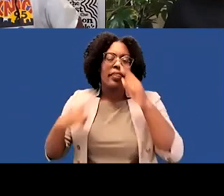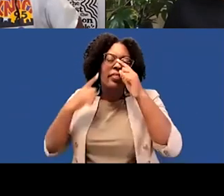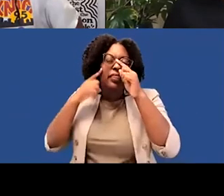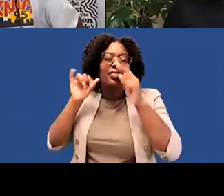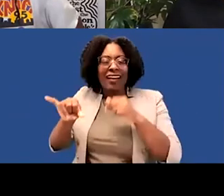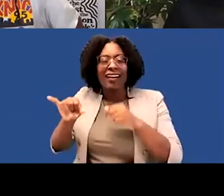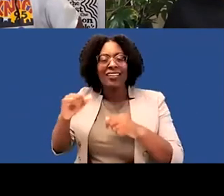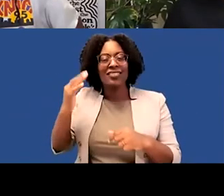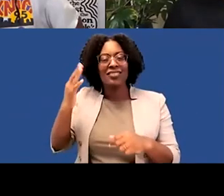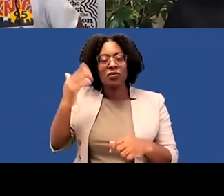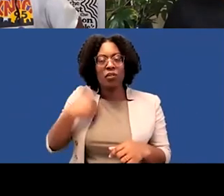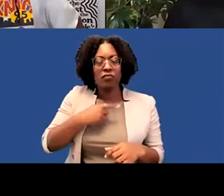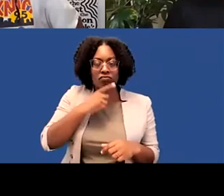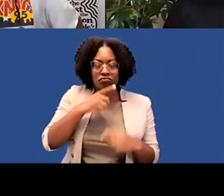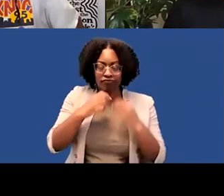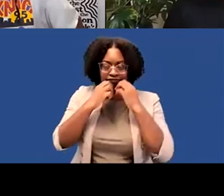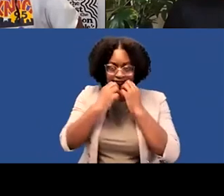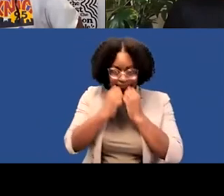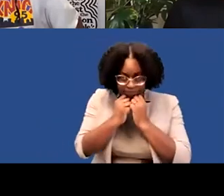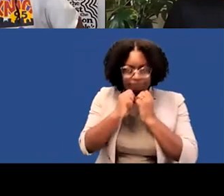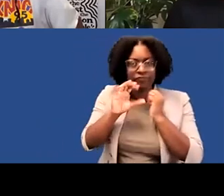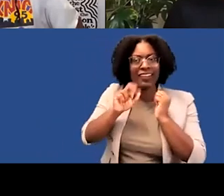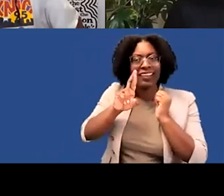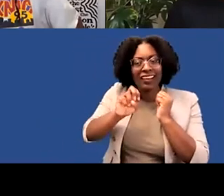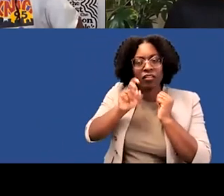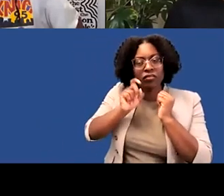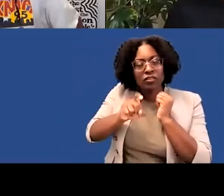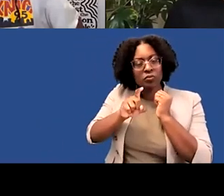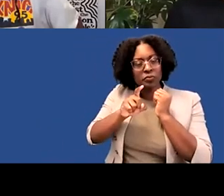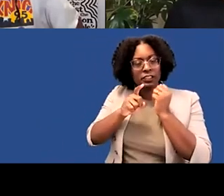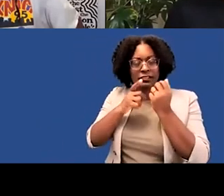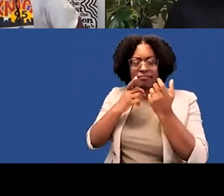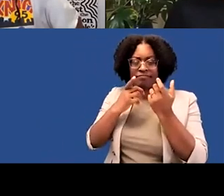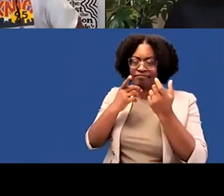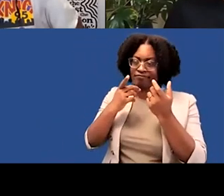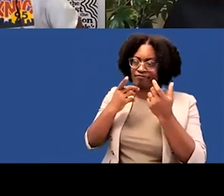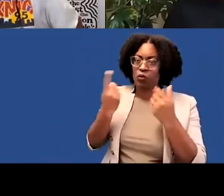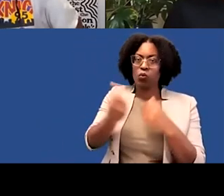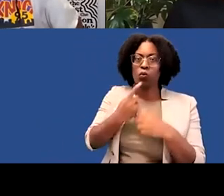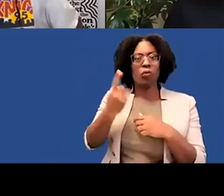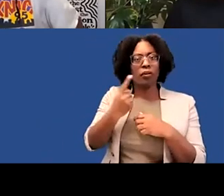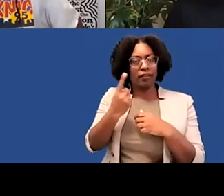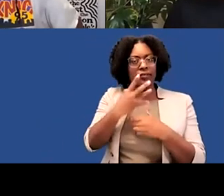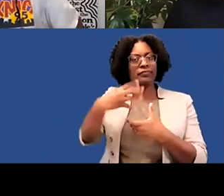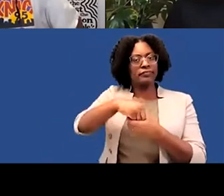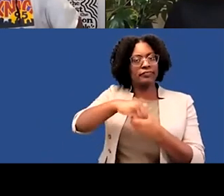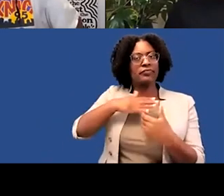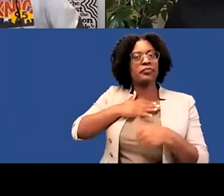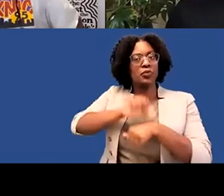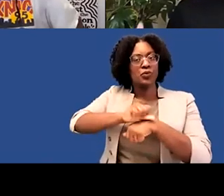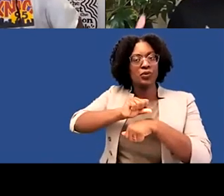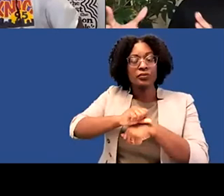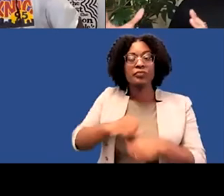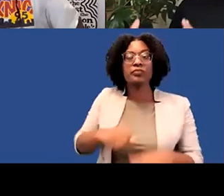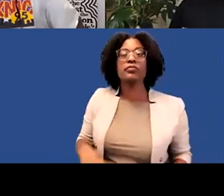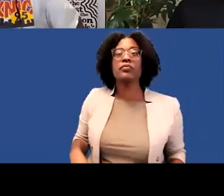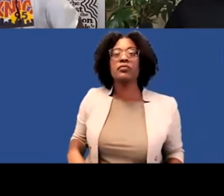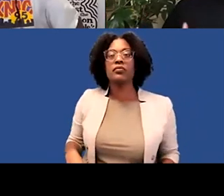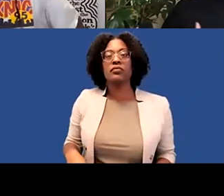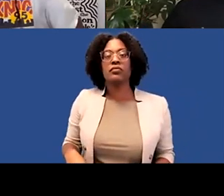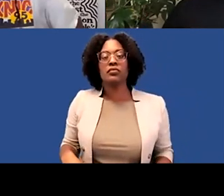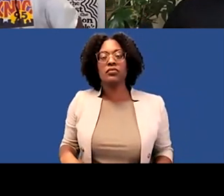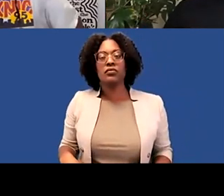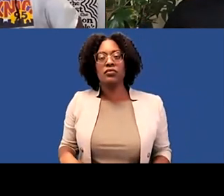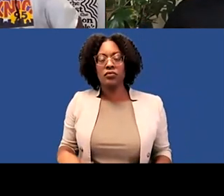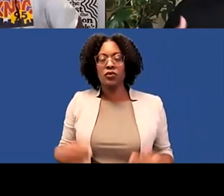from. I think more kind of specifically for me, in wanting to bridge the activism